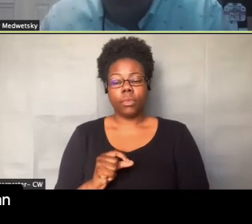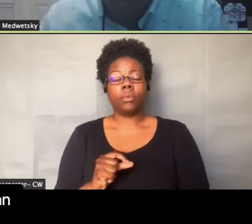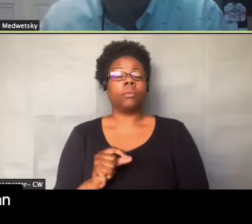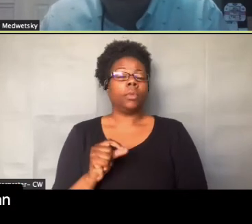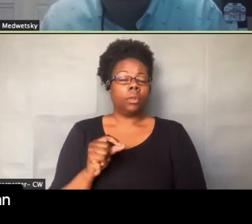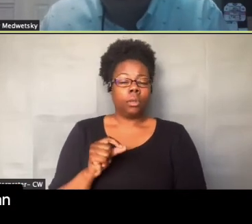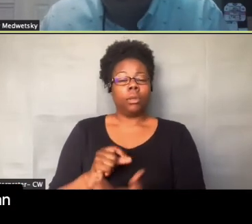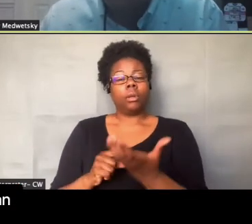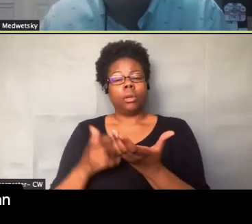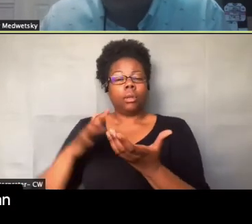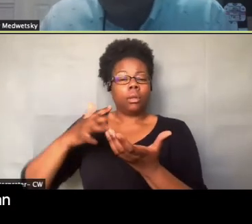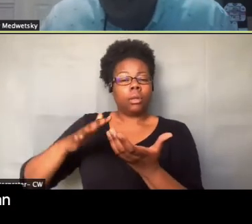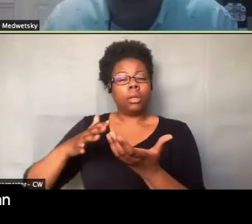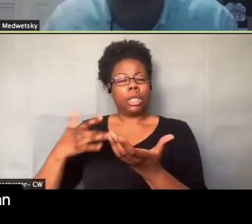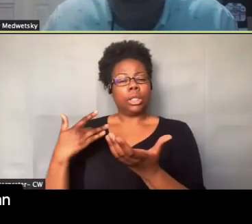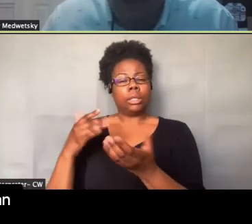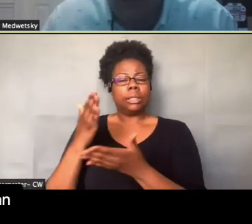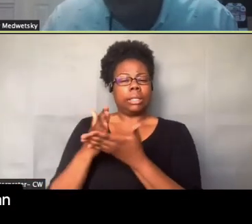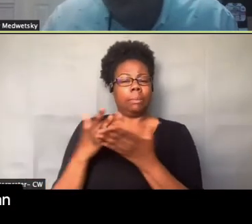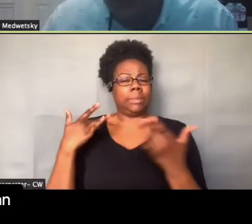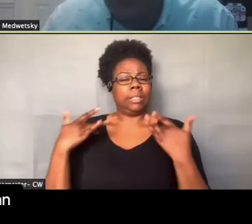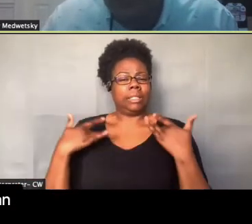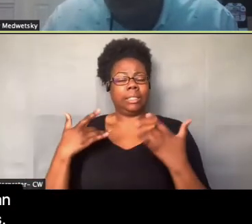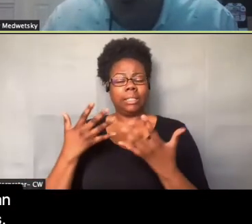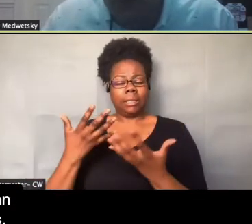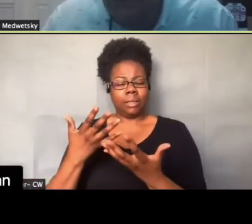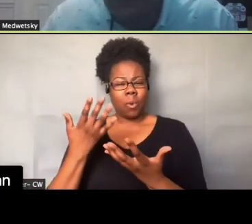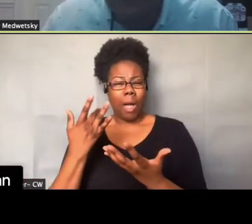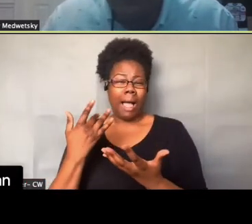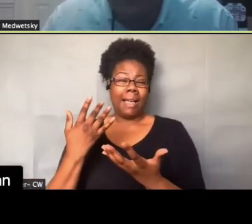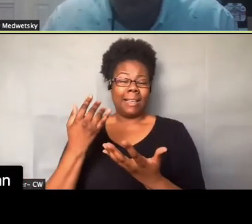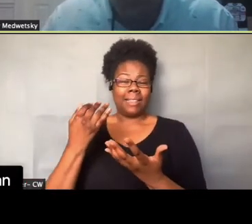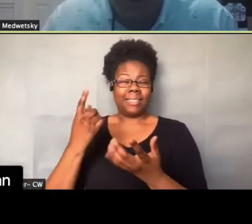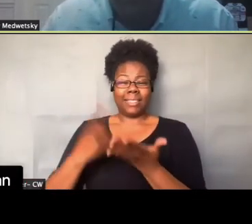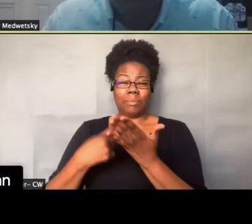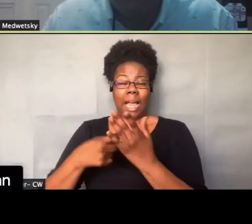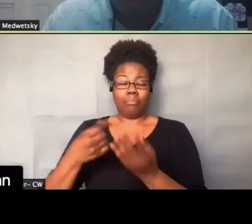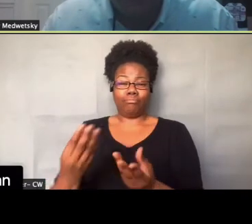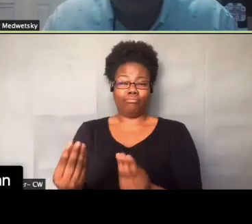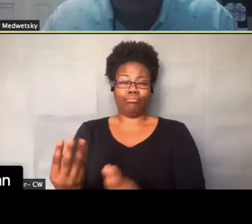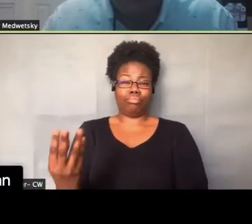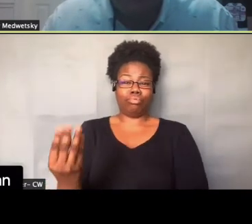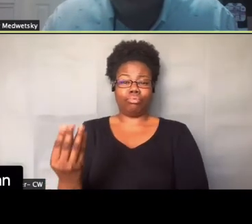they don't trigger unnecessarily to extraneous sounds, only to the sound that you want.